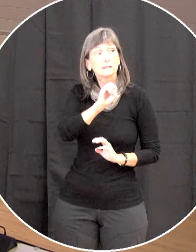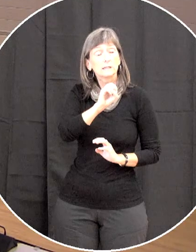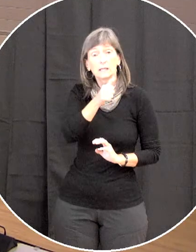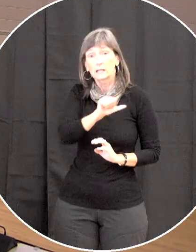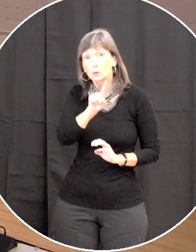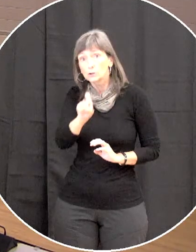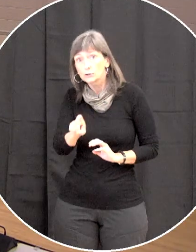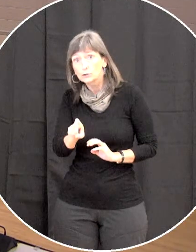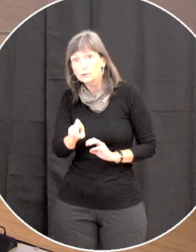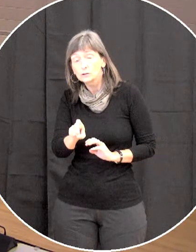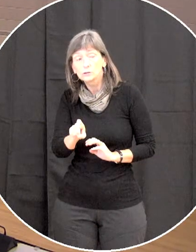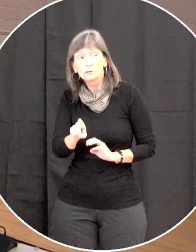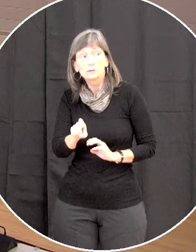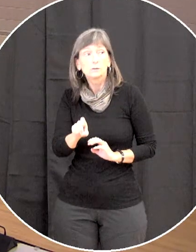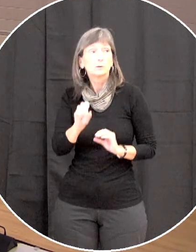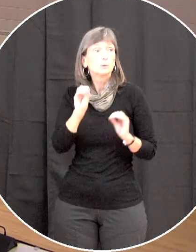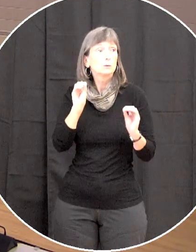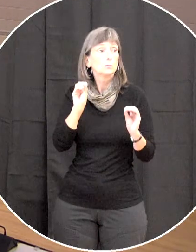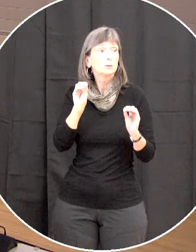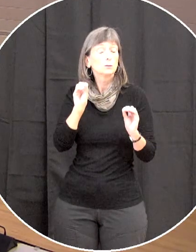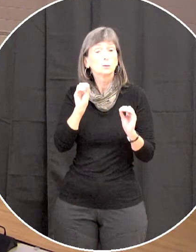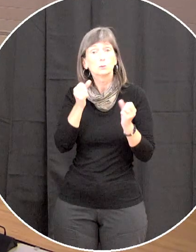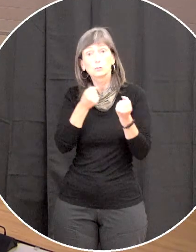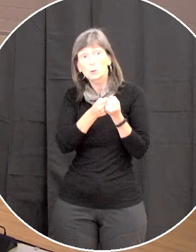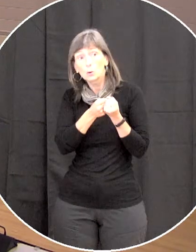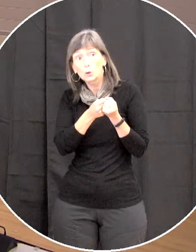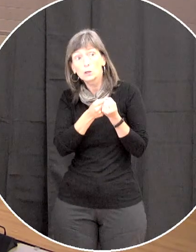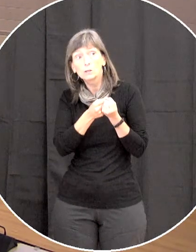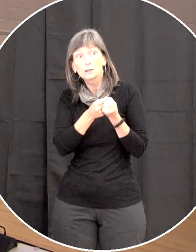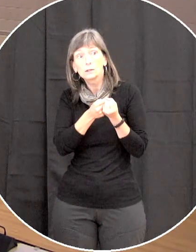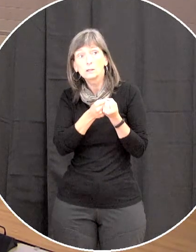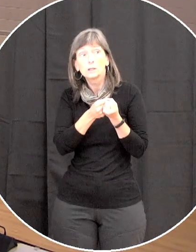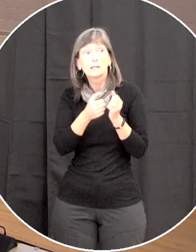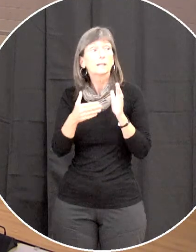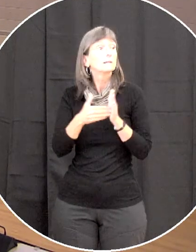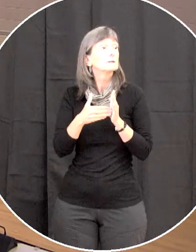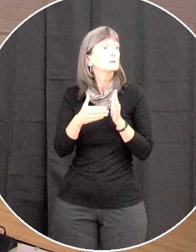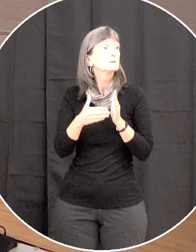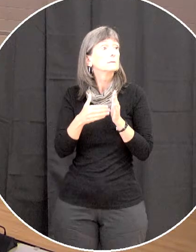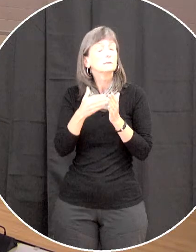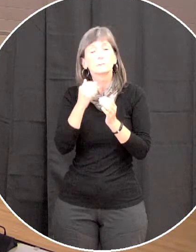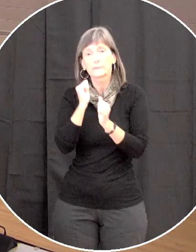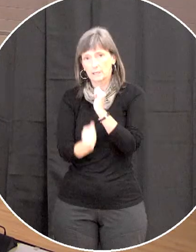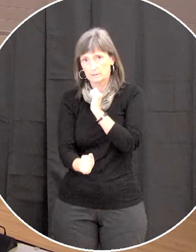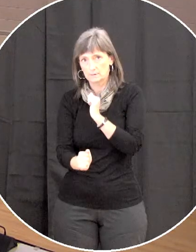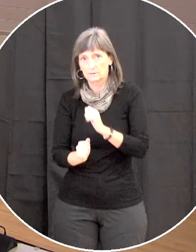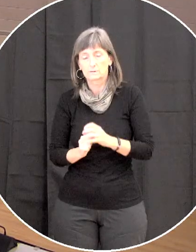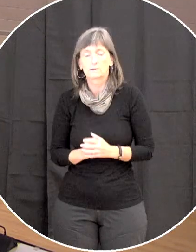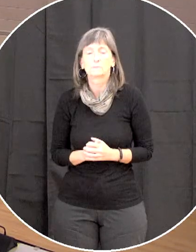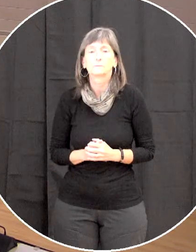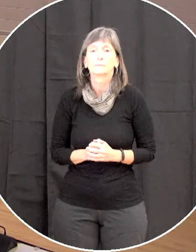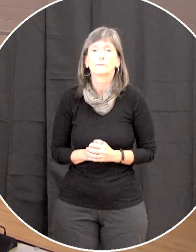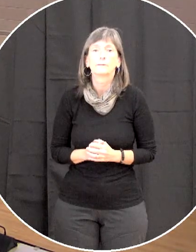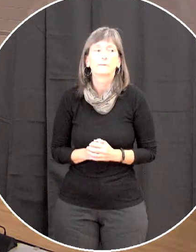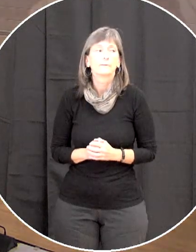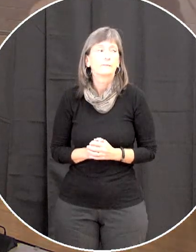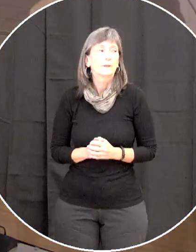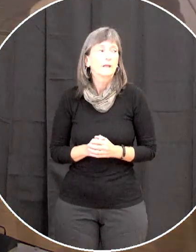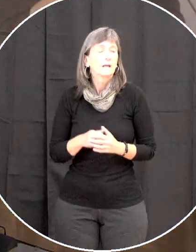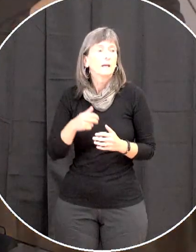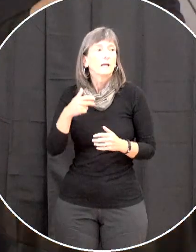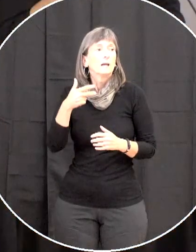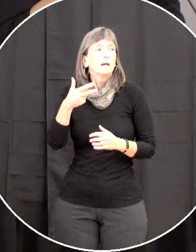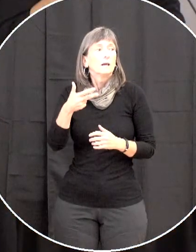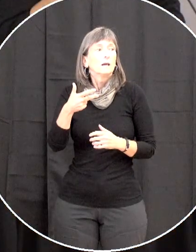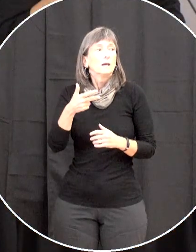questions, concerns? Hearing none, all in favor? Those against? Motion carries. The next motion is the